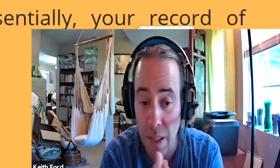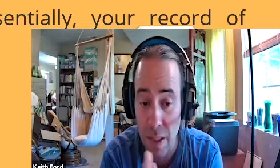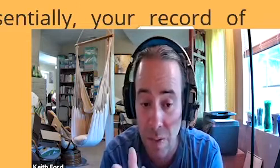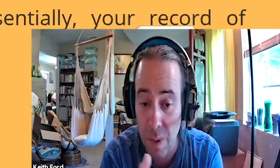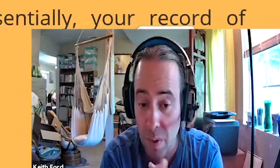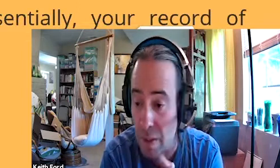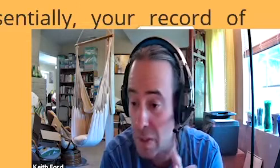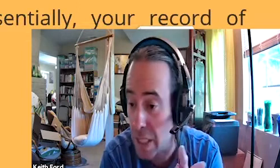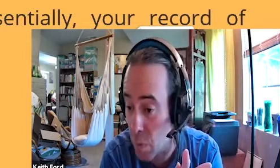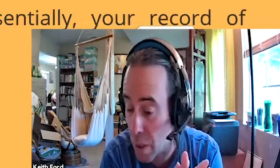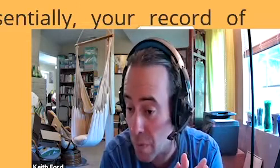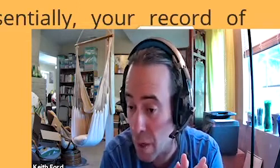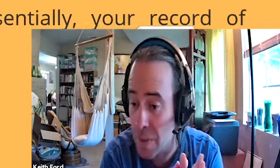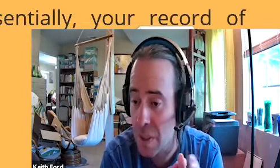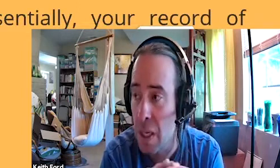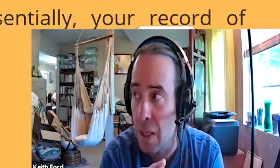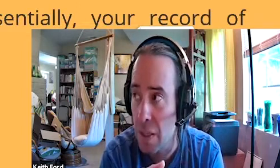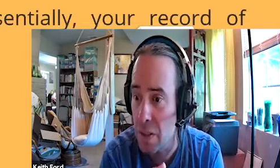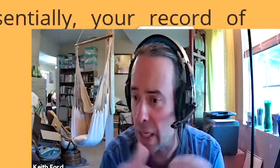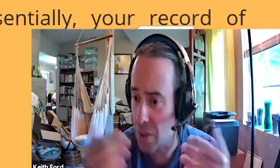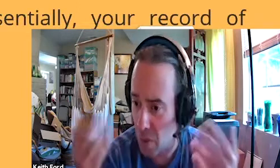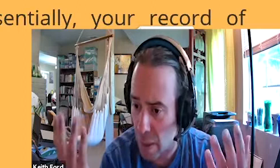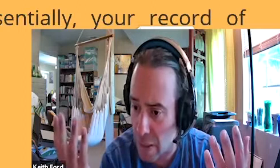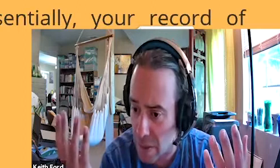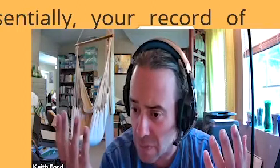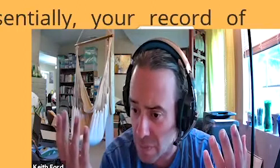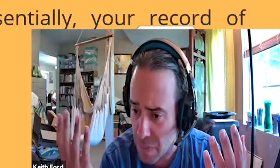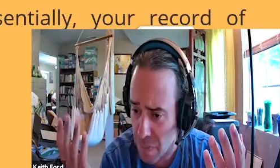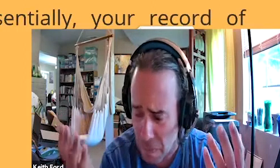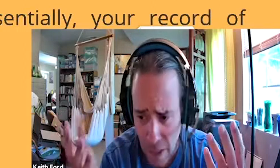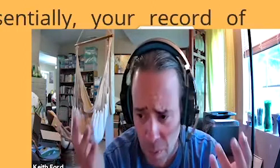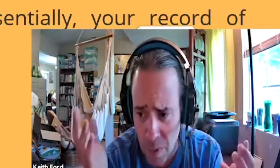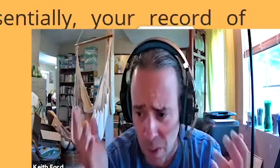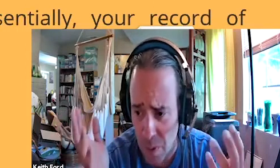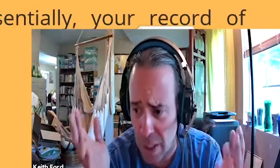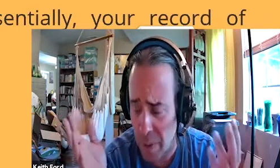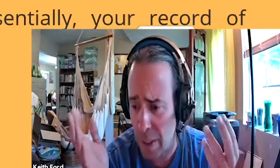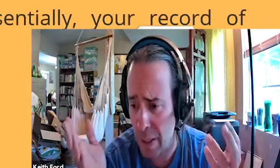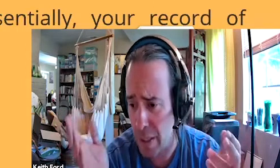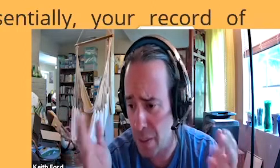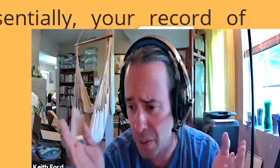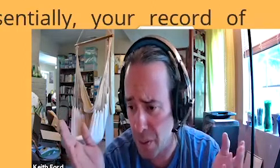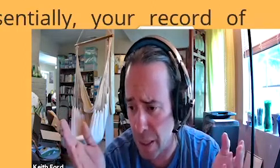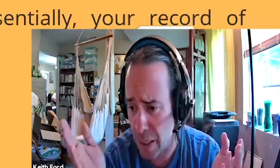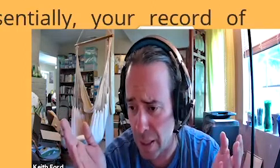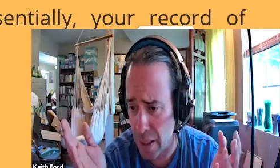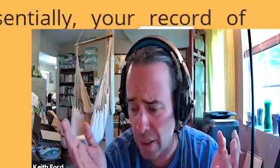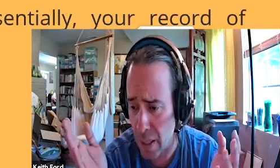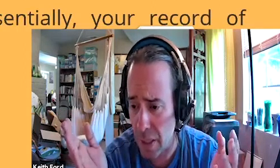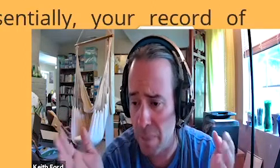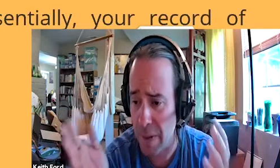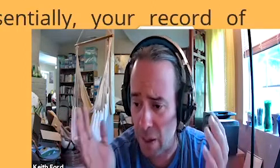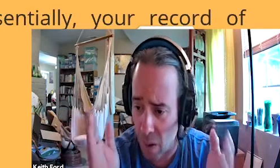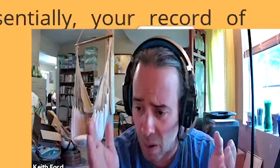to non-discriminatory and safe work environments. These are statutory rights. They almost don't need to be written into